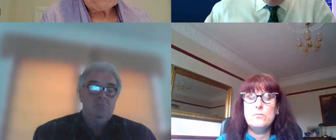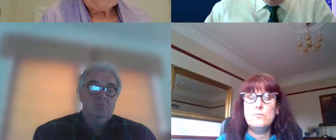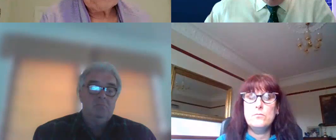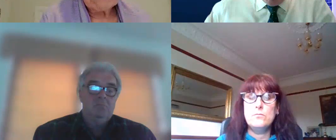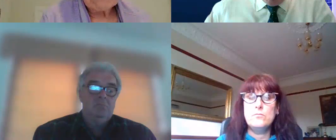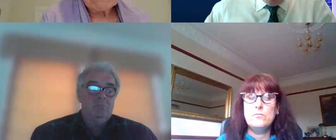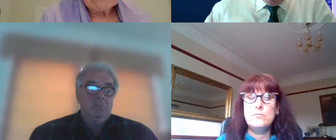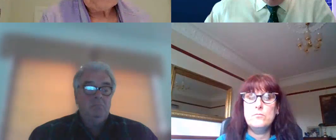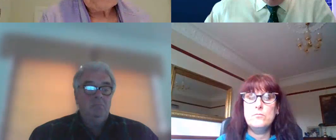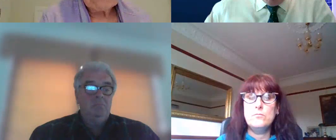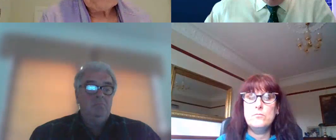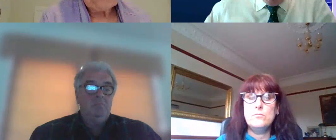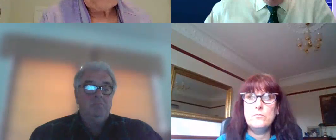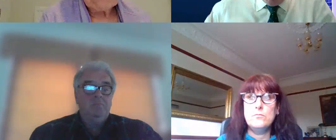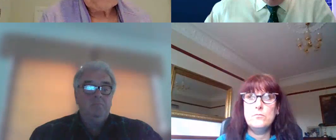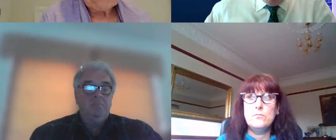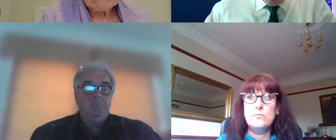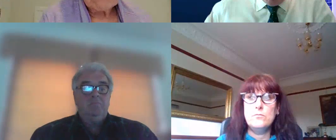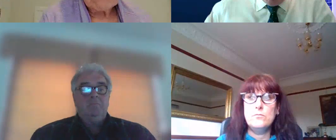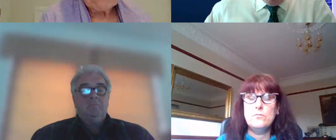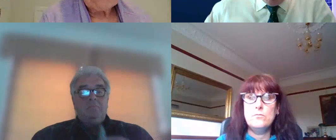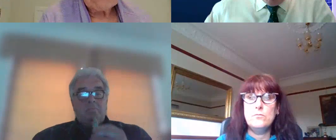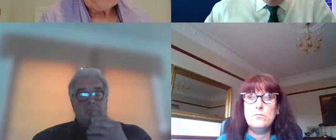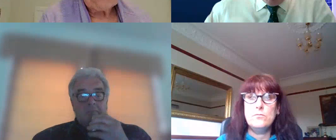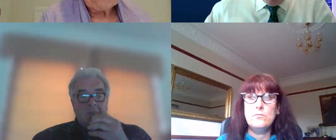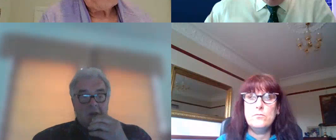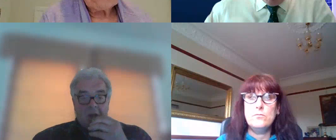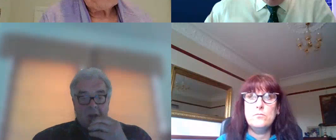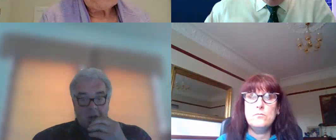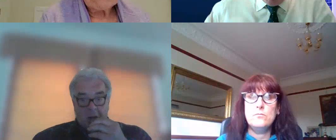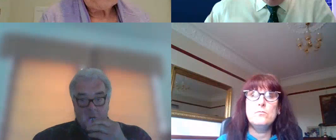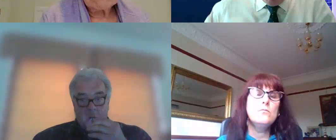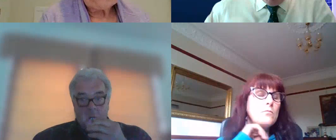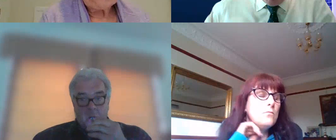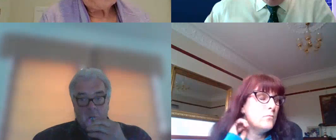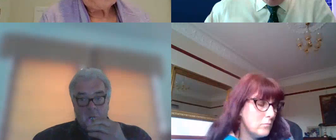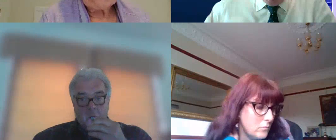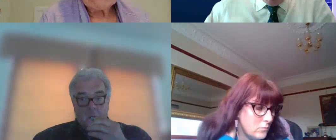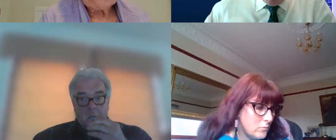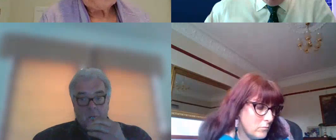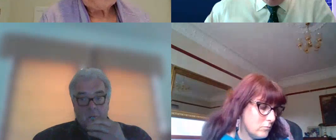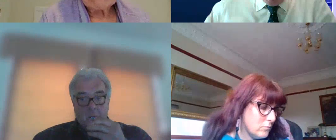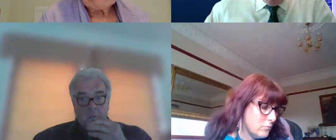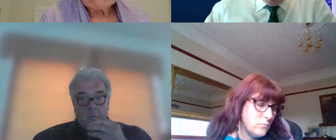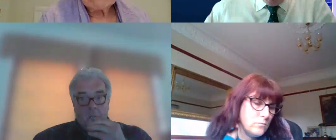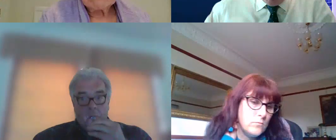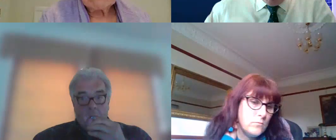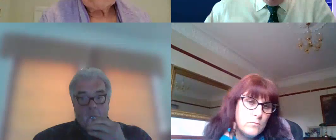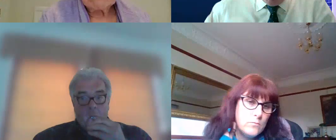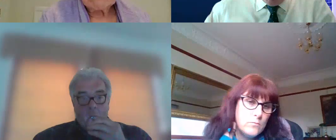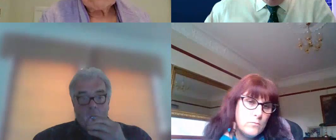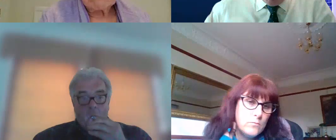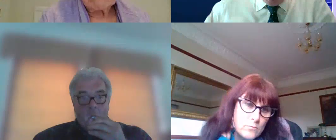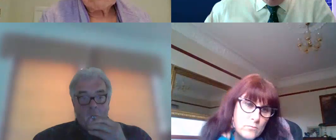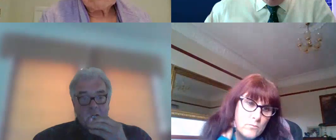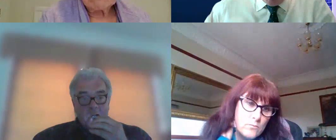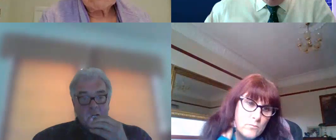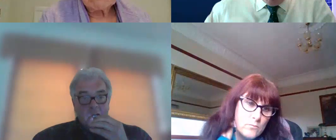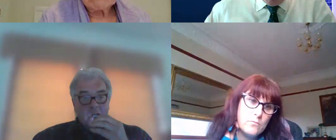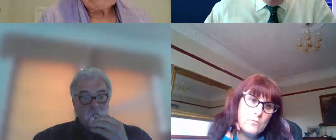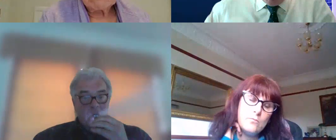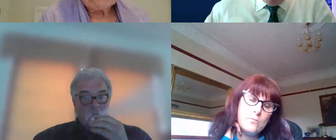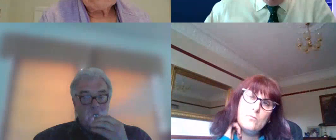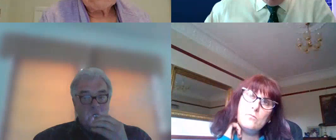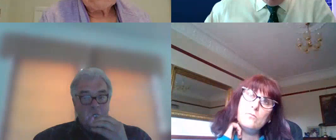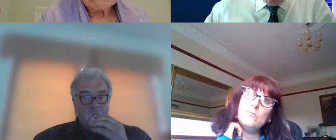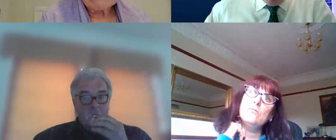is all to do with the total number of people, etc. Yes. And you know, we'll be as flexible as we can, as Mhm. long as